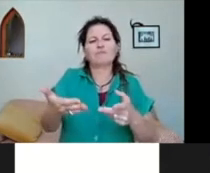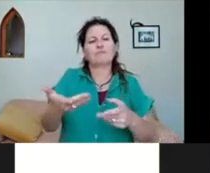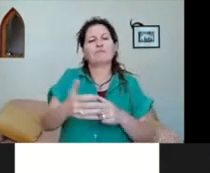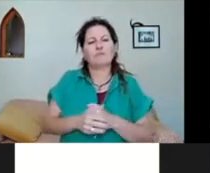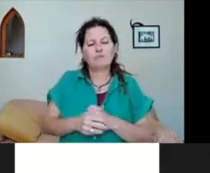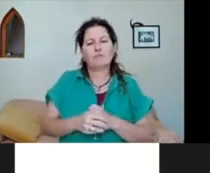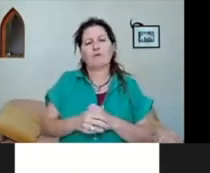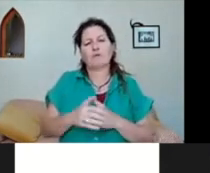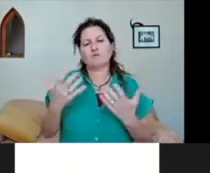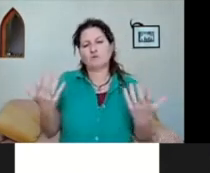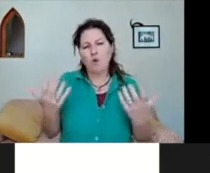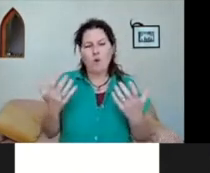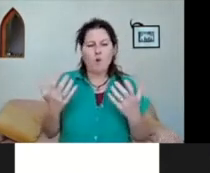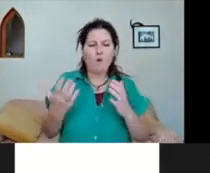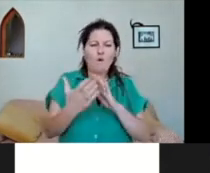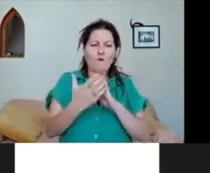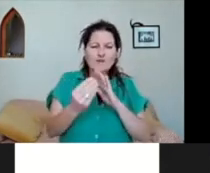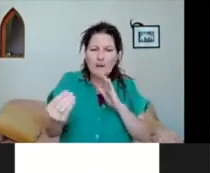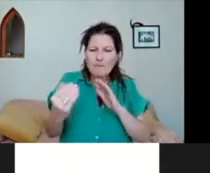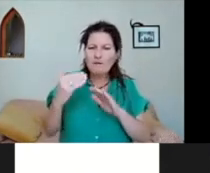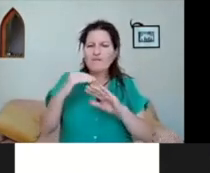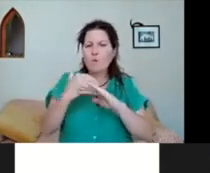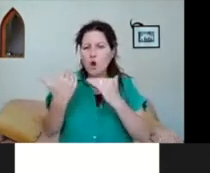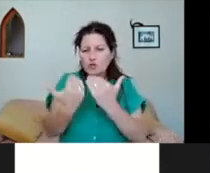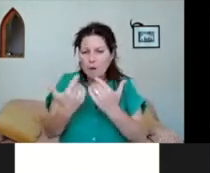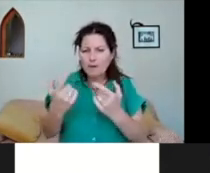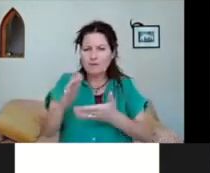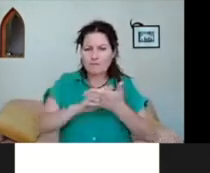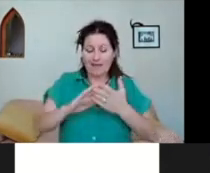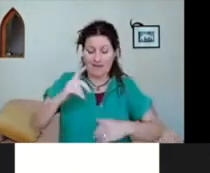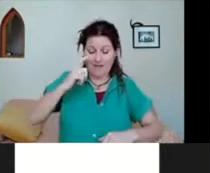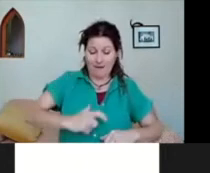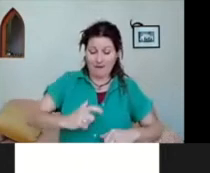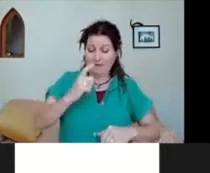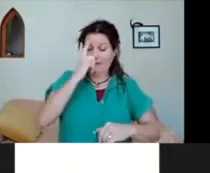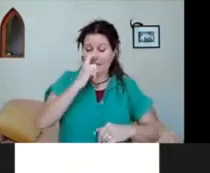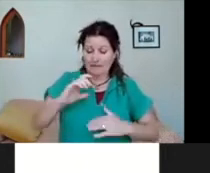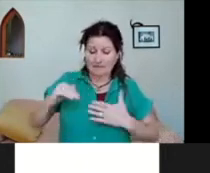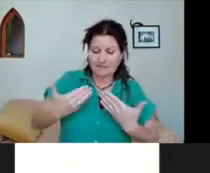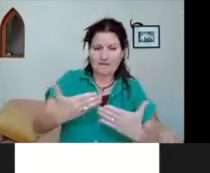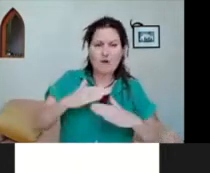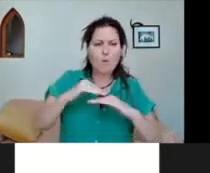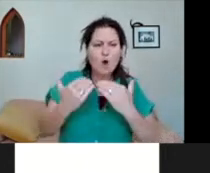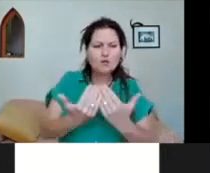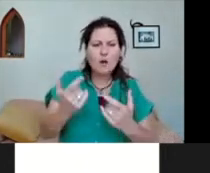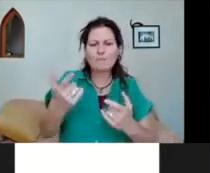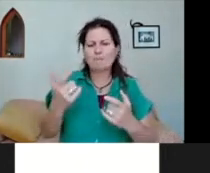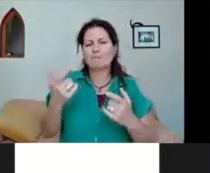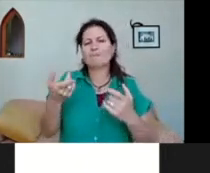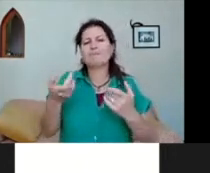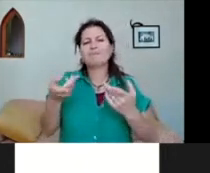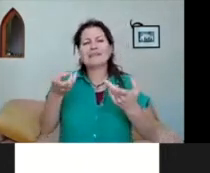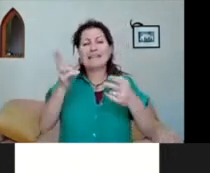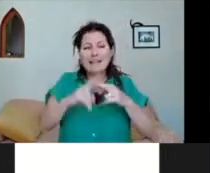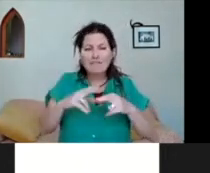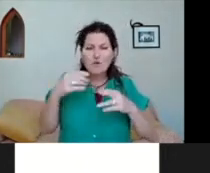workshop example, you know, it would be for the applicant to be able to deliver this workshop and whatever access requirements the applicant has, you